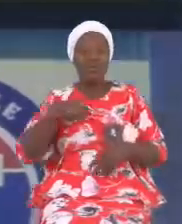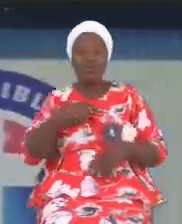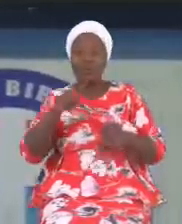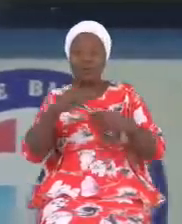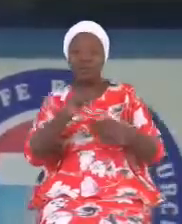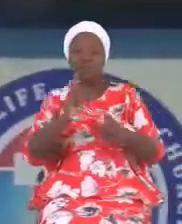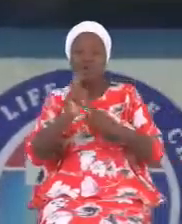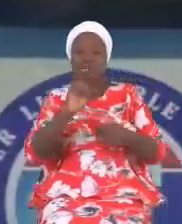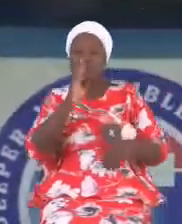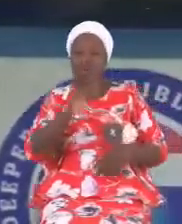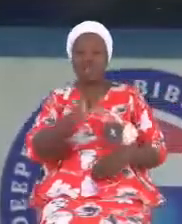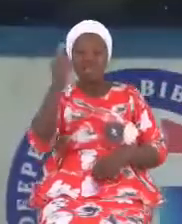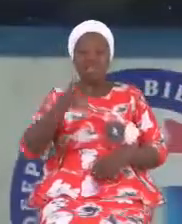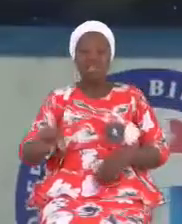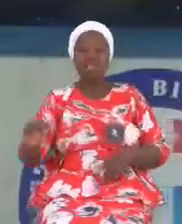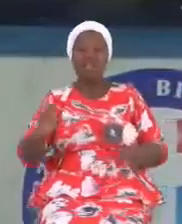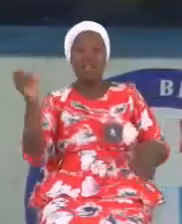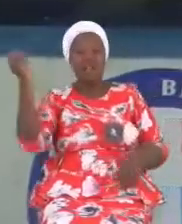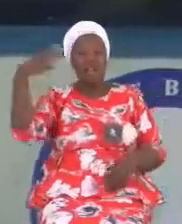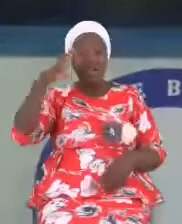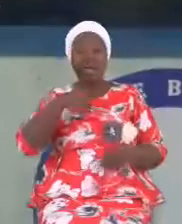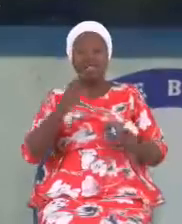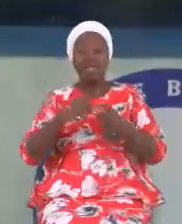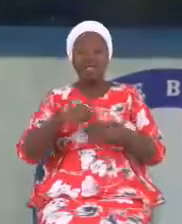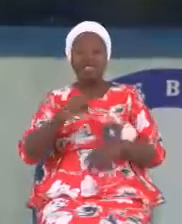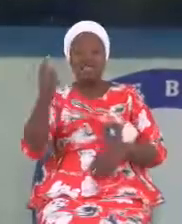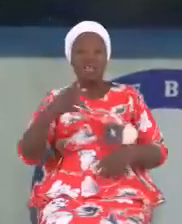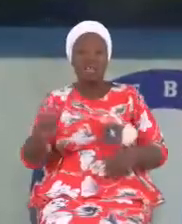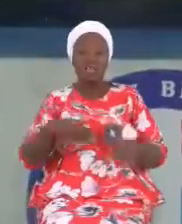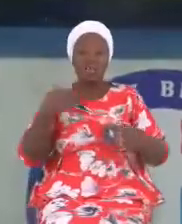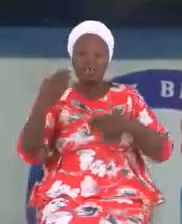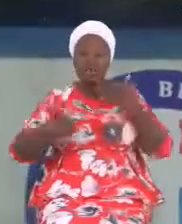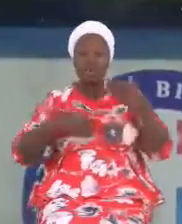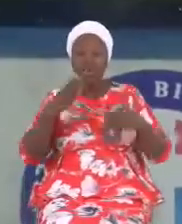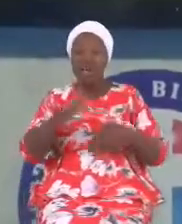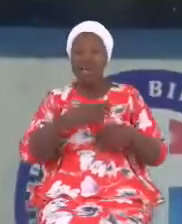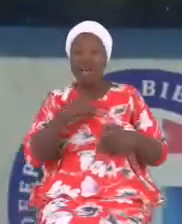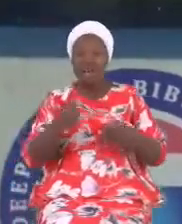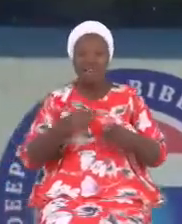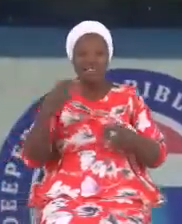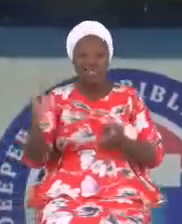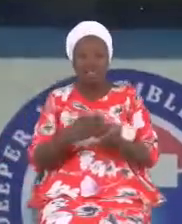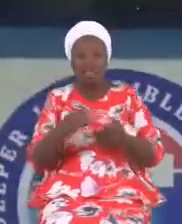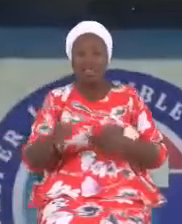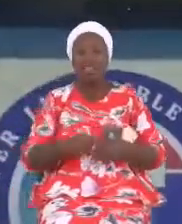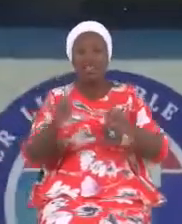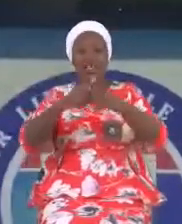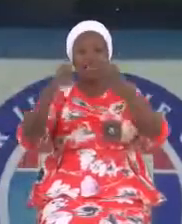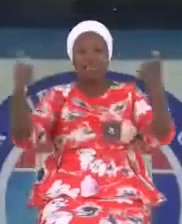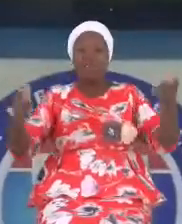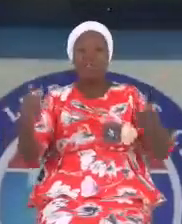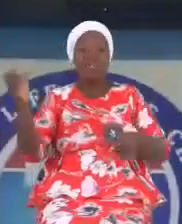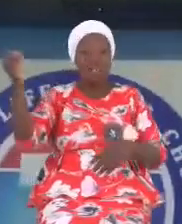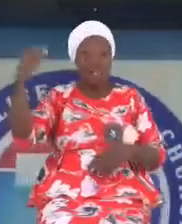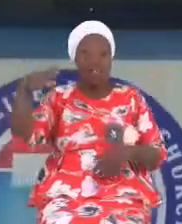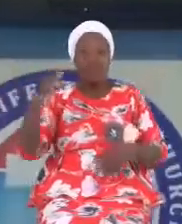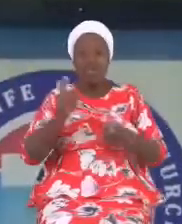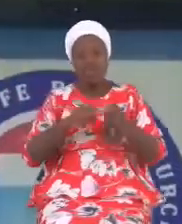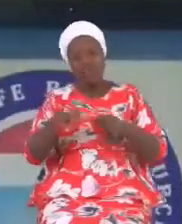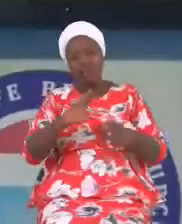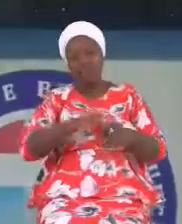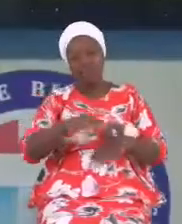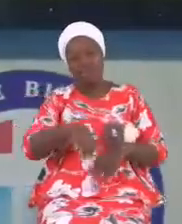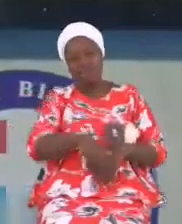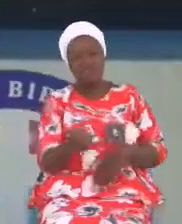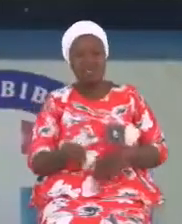eternal light, eternal joy, eternal singing, marvelous light. On the other side, there'll